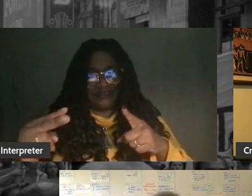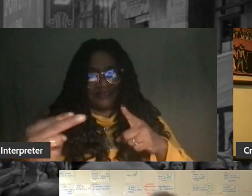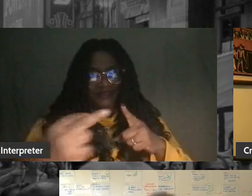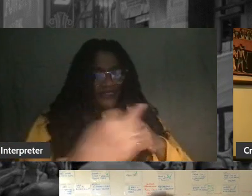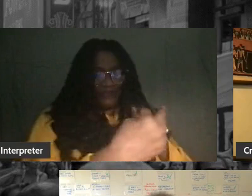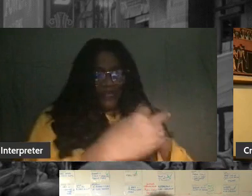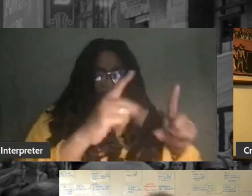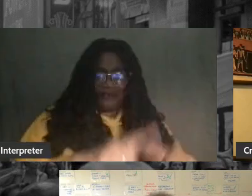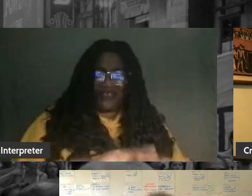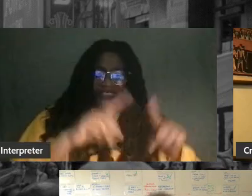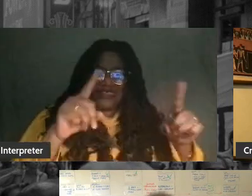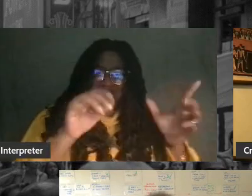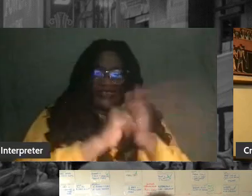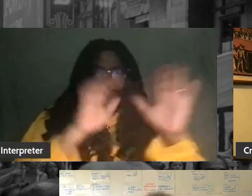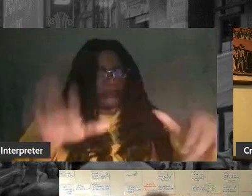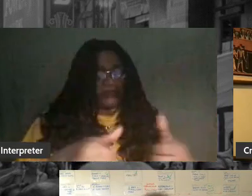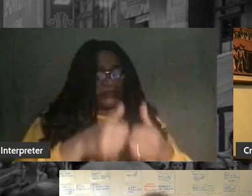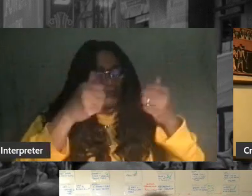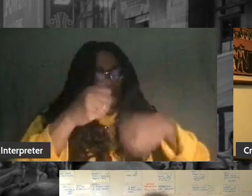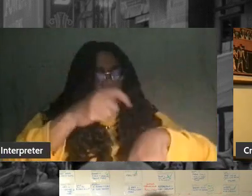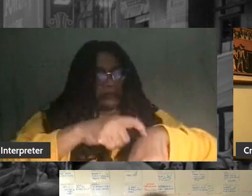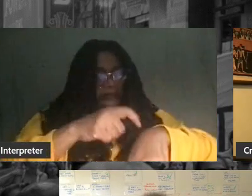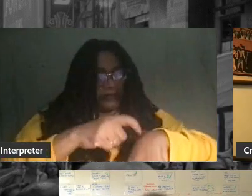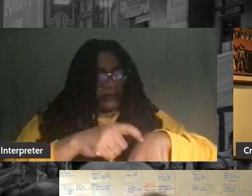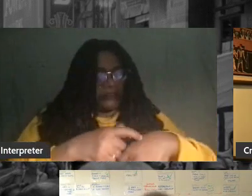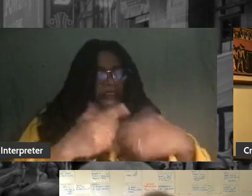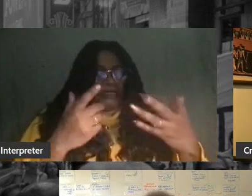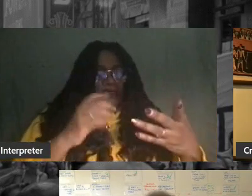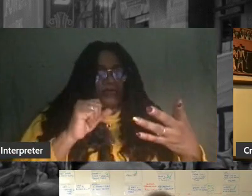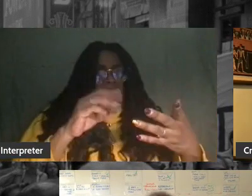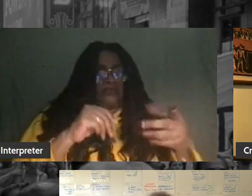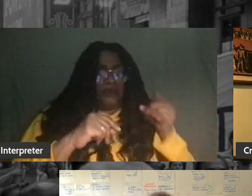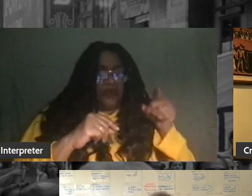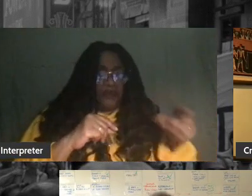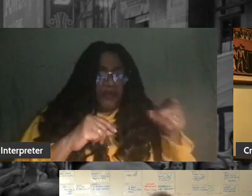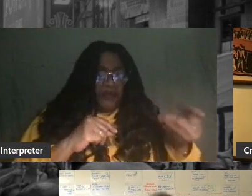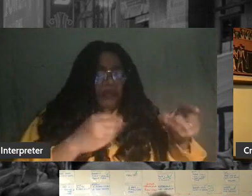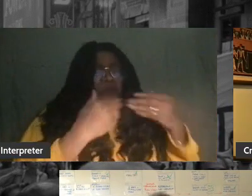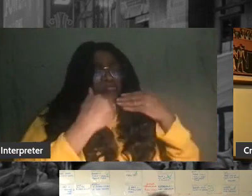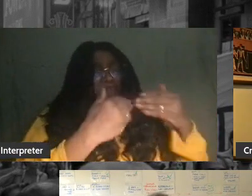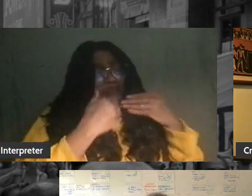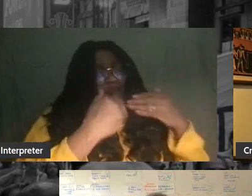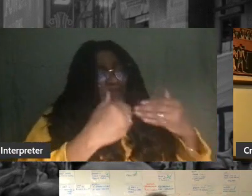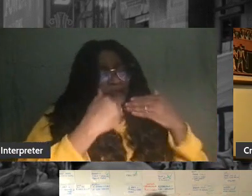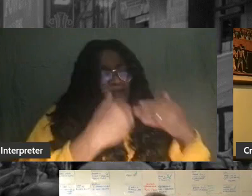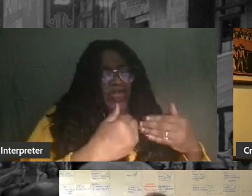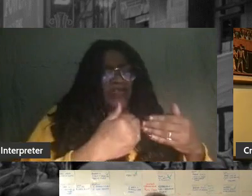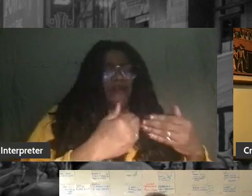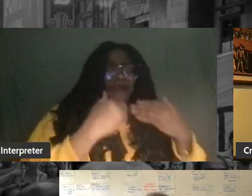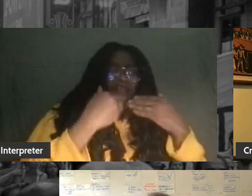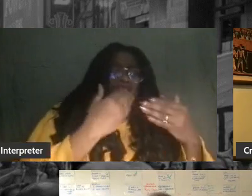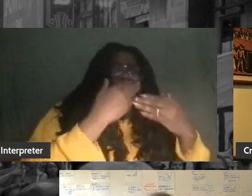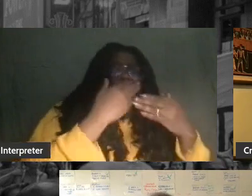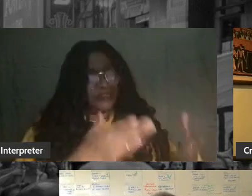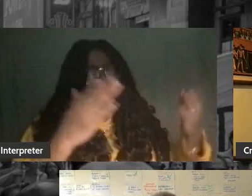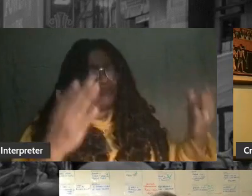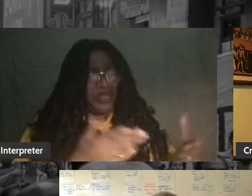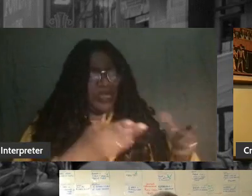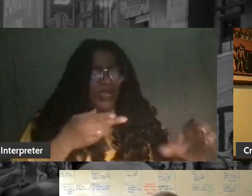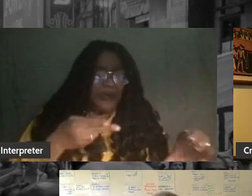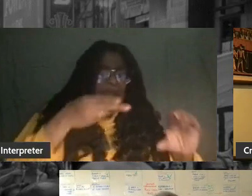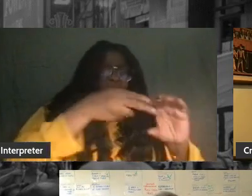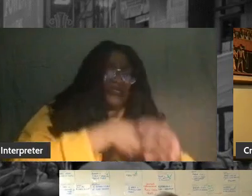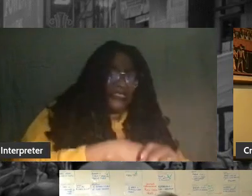that challenging moment when, on the one hand, you know, you want to be thankful and grateful for the opportunity to be writing